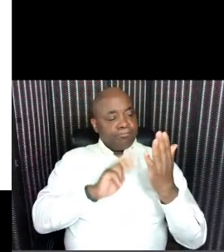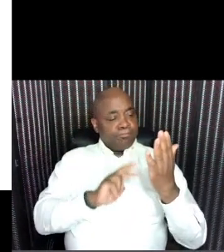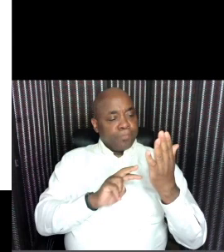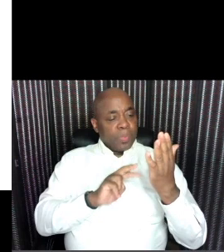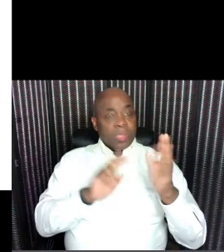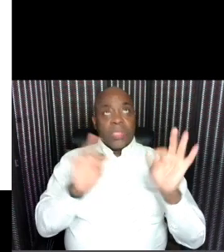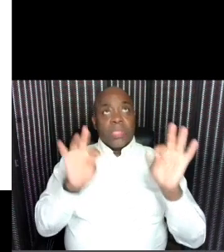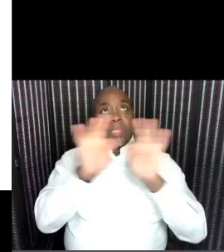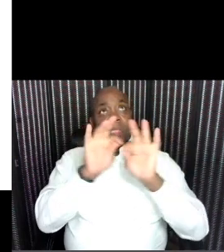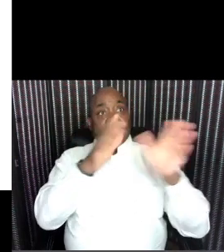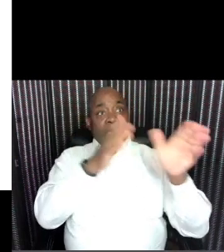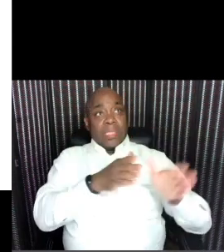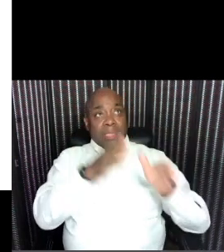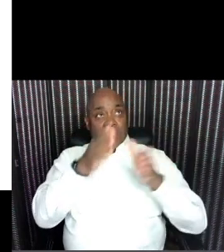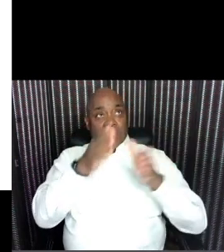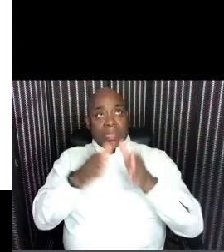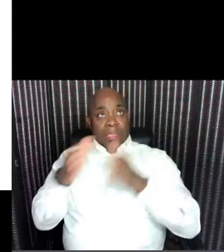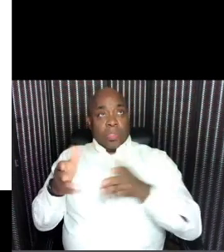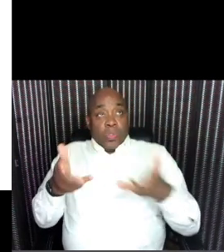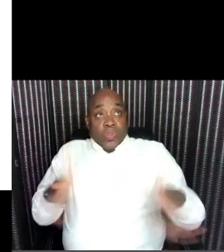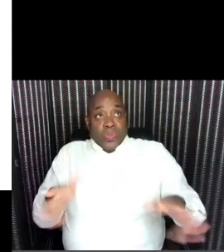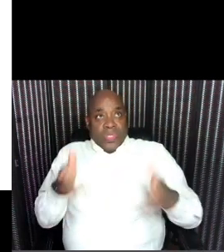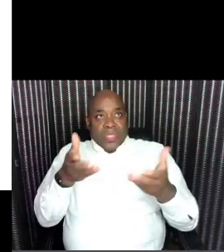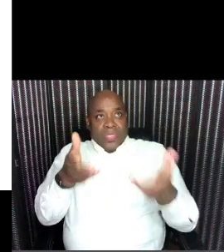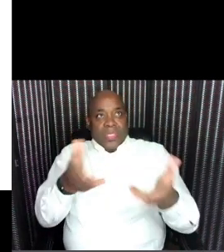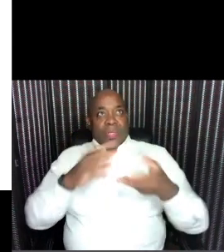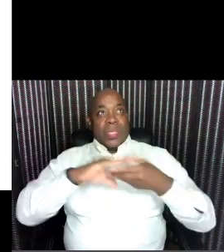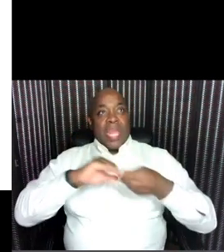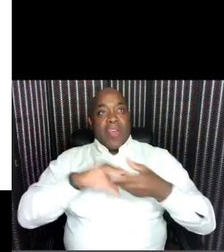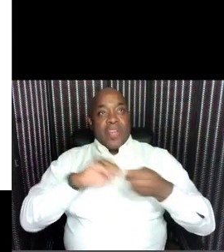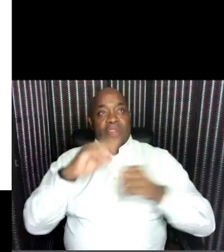exist in the narrative of Black